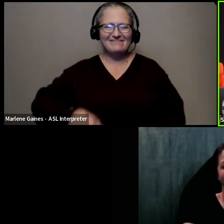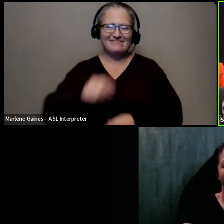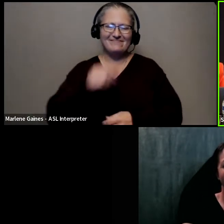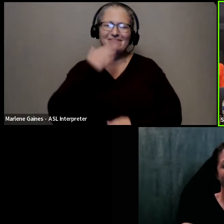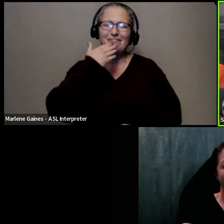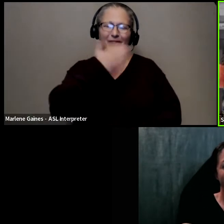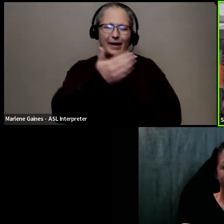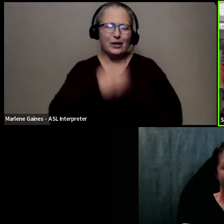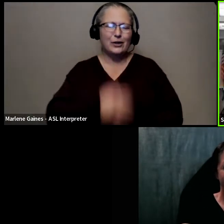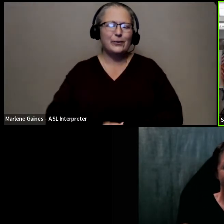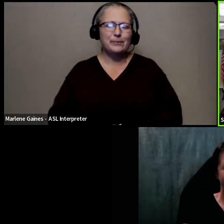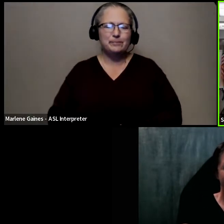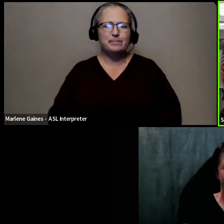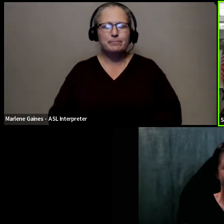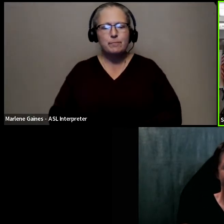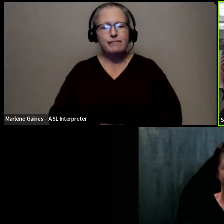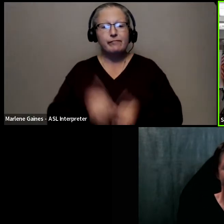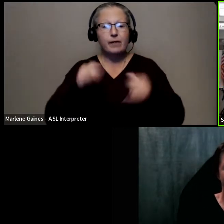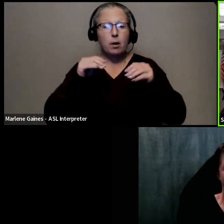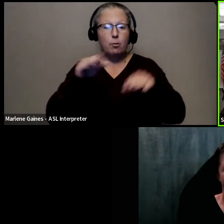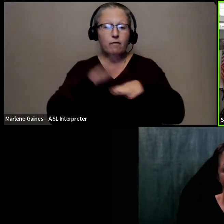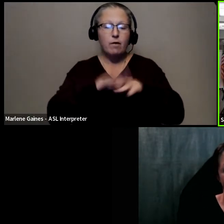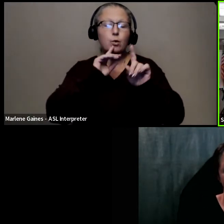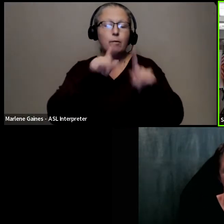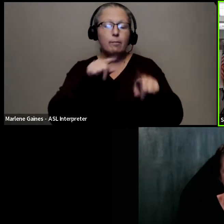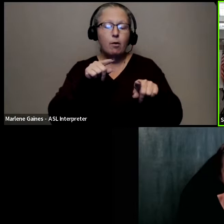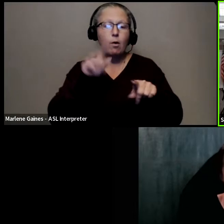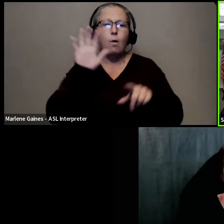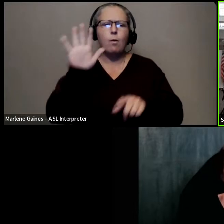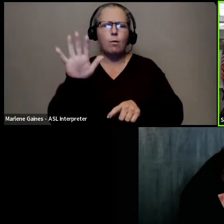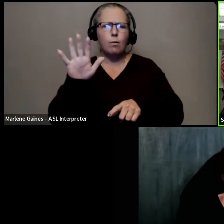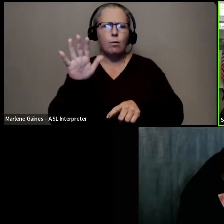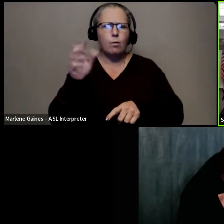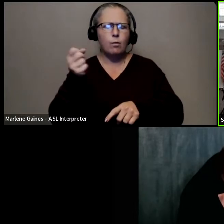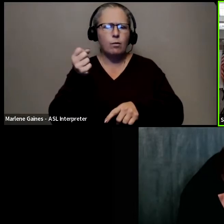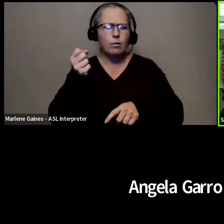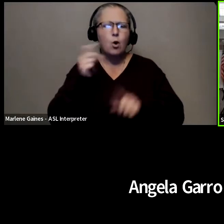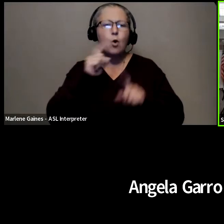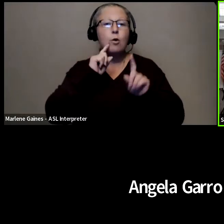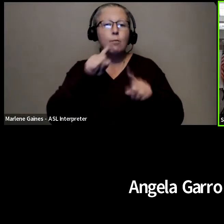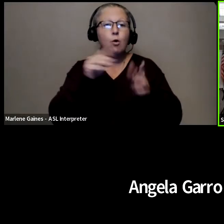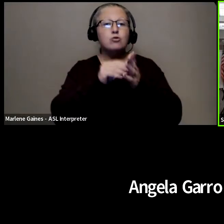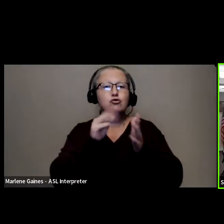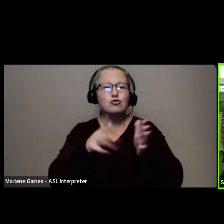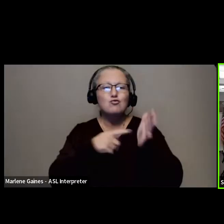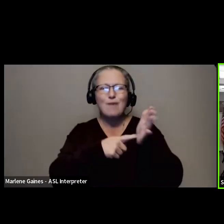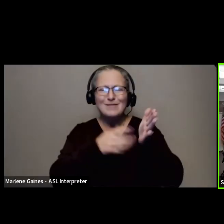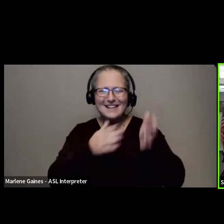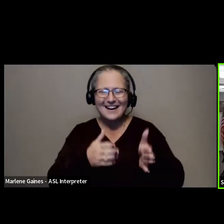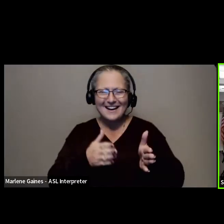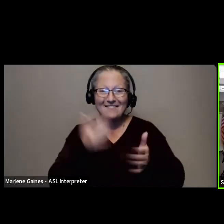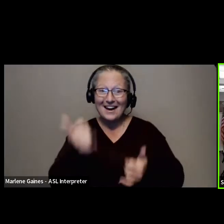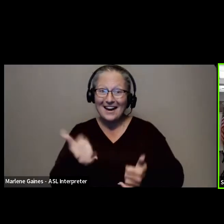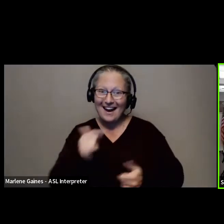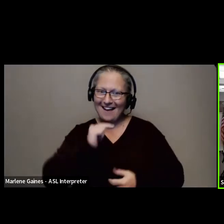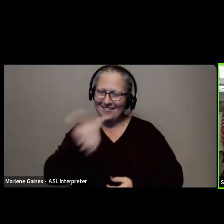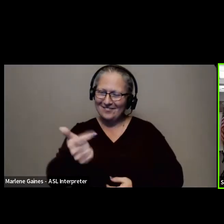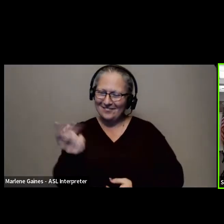Thank you. Okay, moving on to the report. Report of the student representatives. This is the time you guys get to talk.